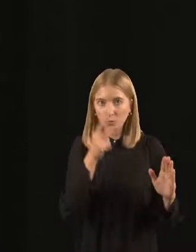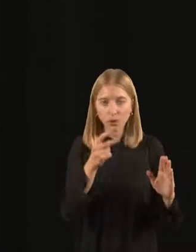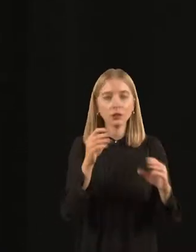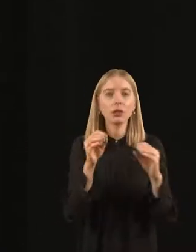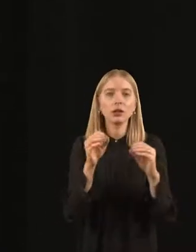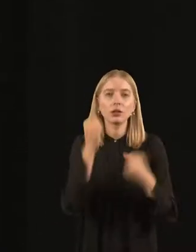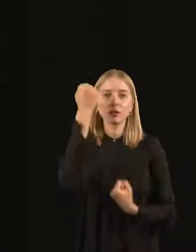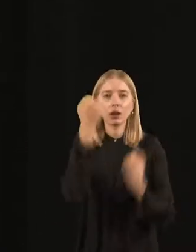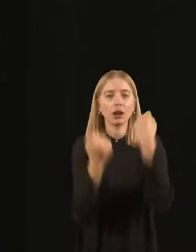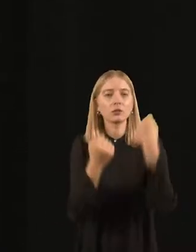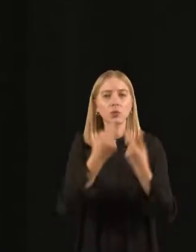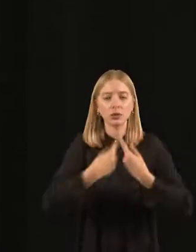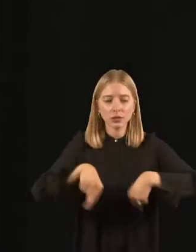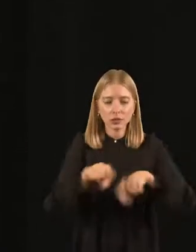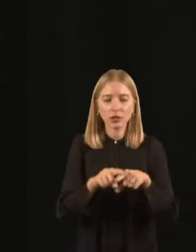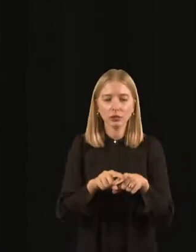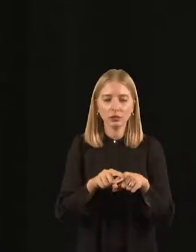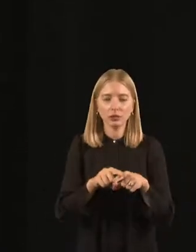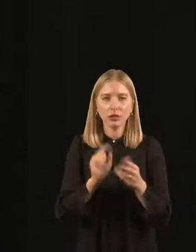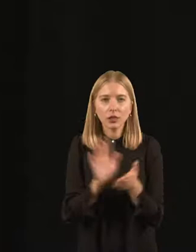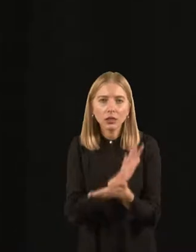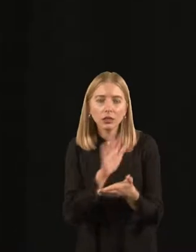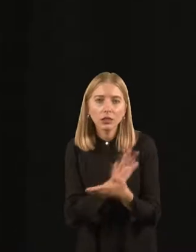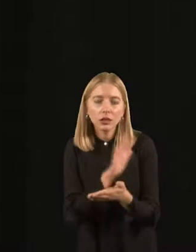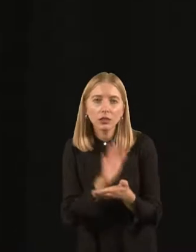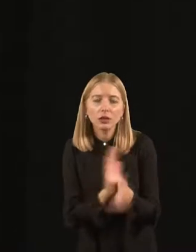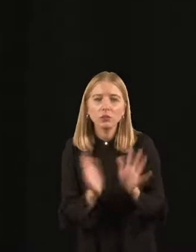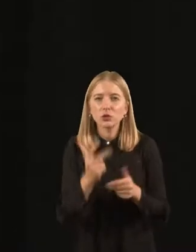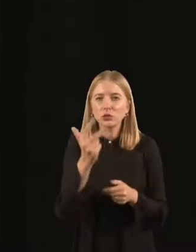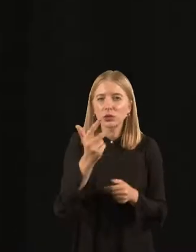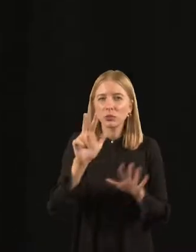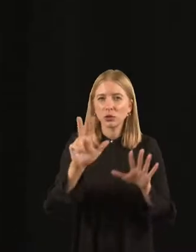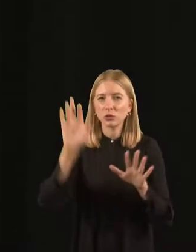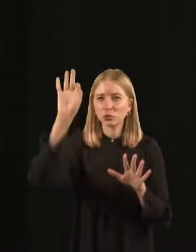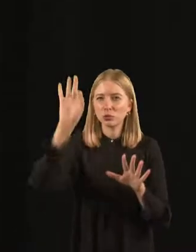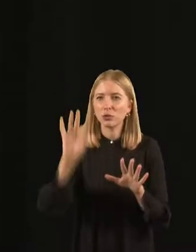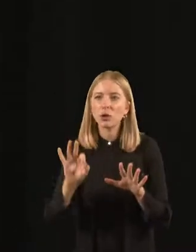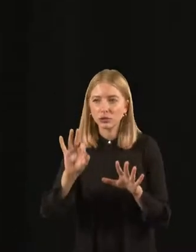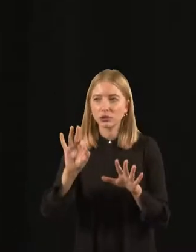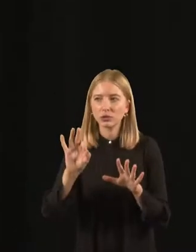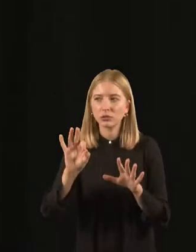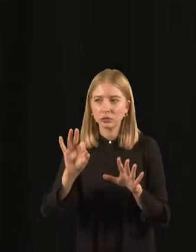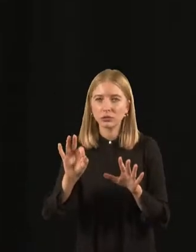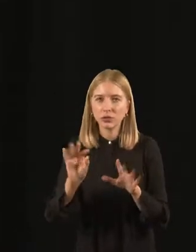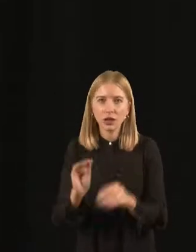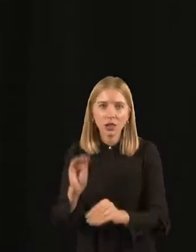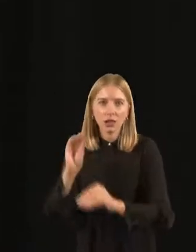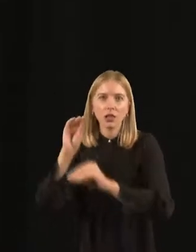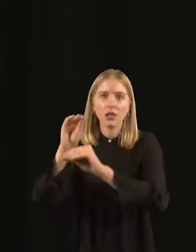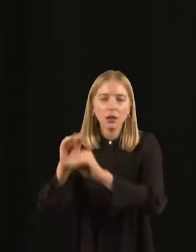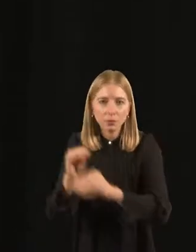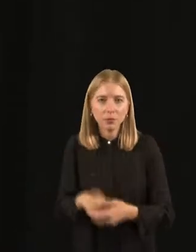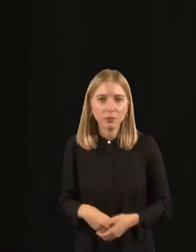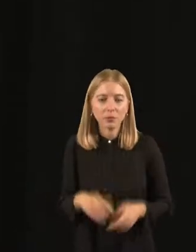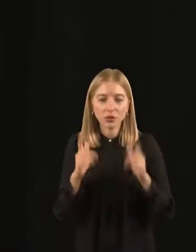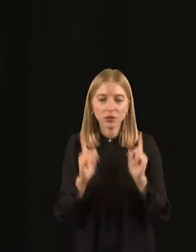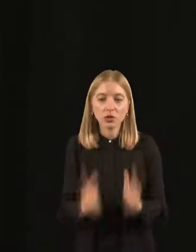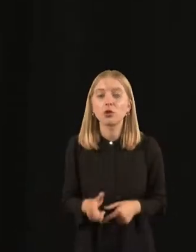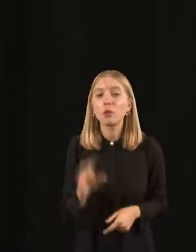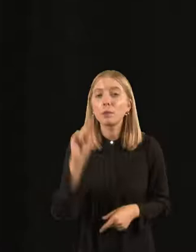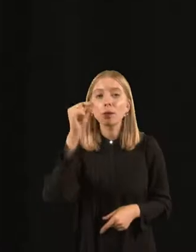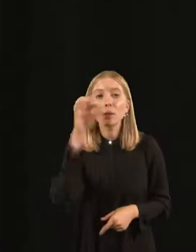Lithuania. And over the 10 years alone, the pollution from the transport sector increased